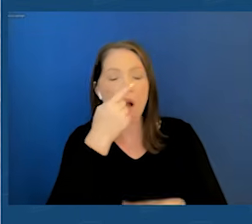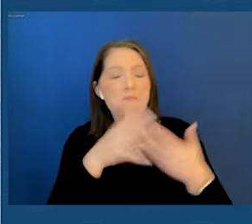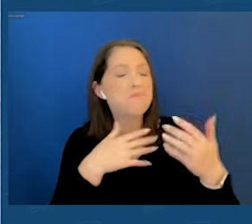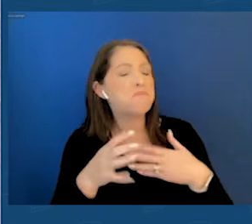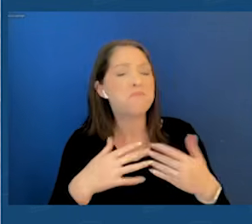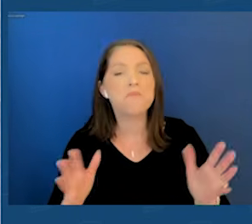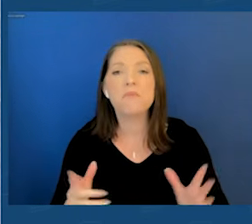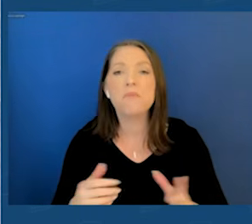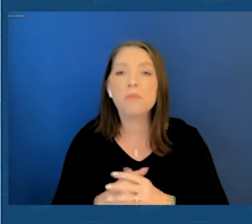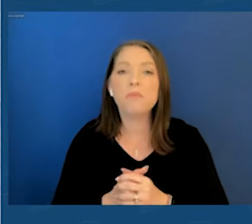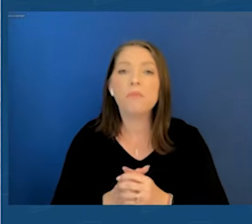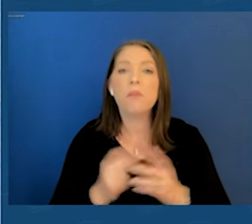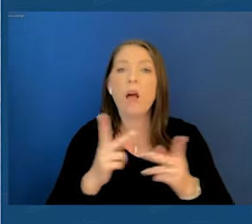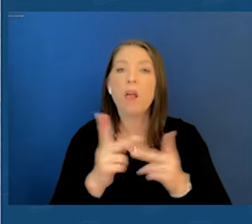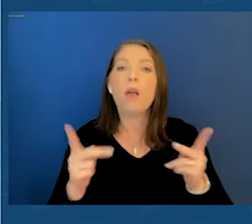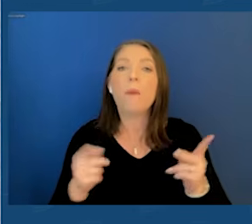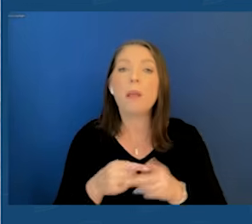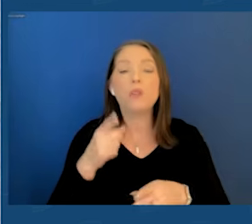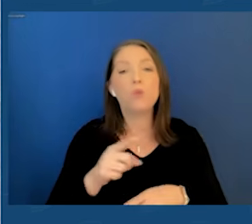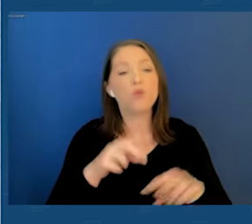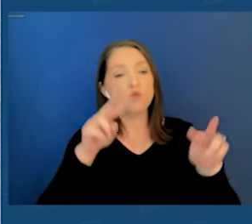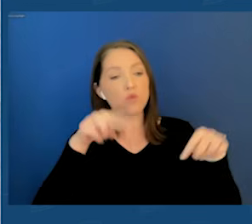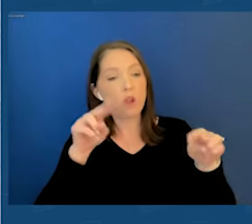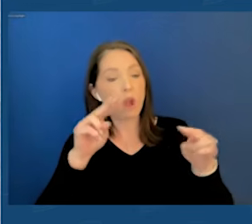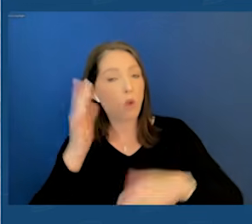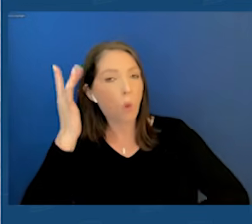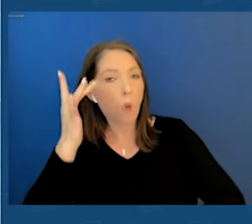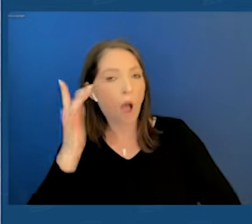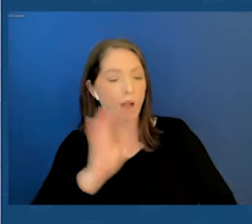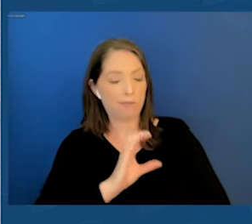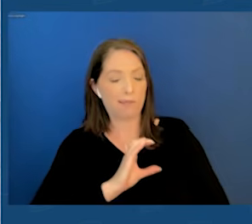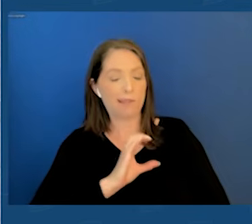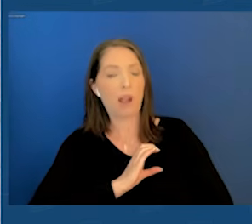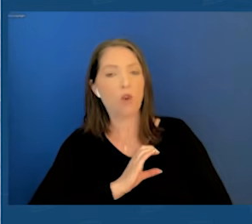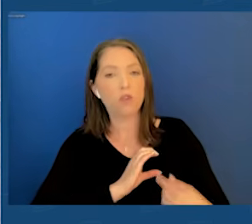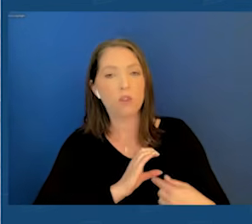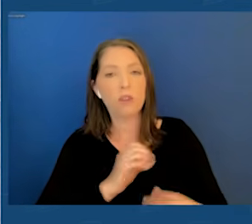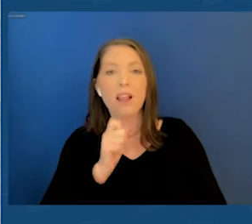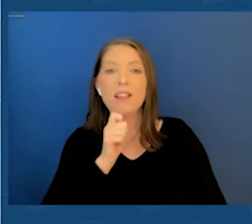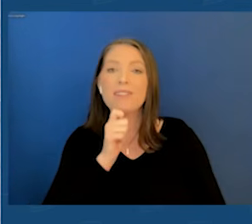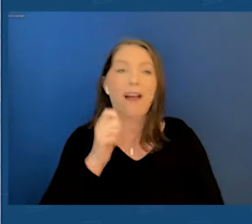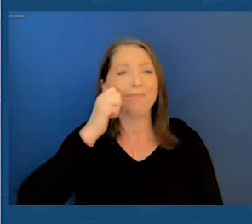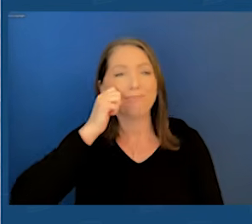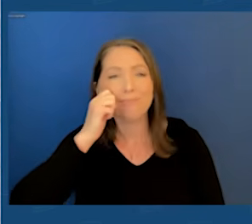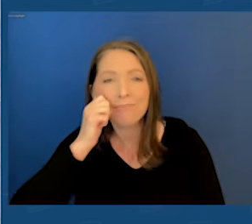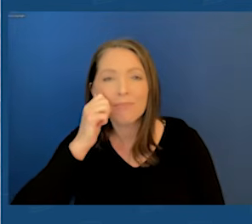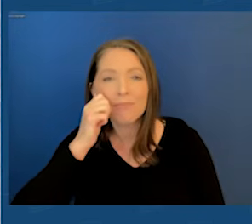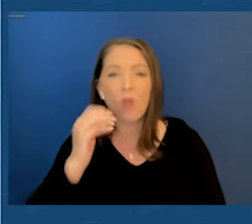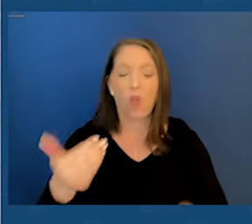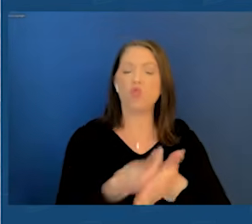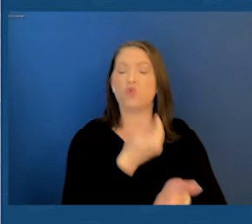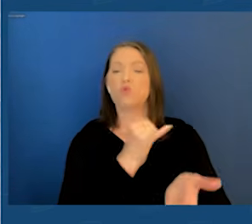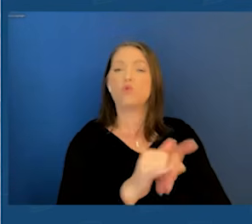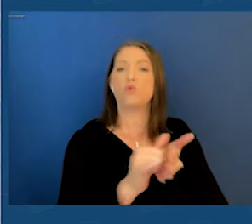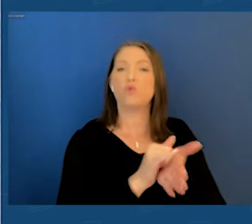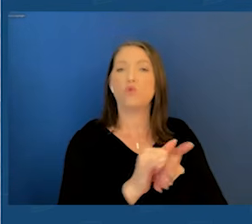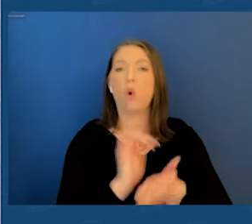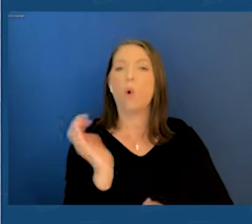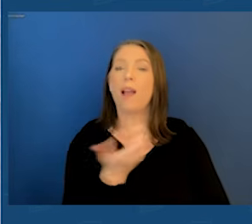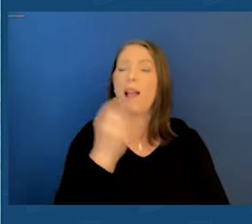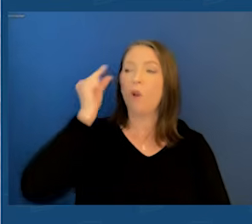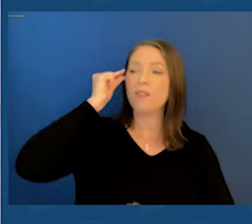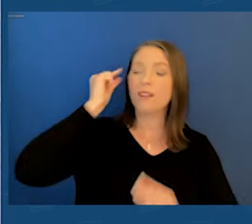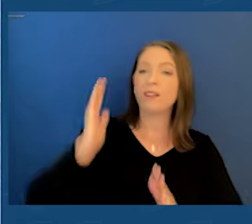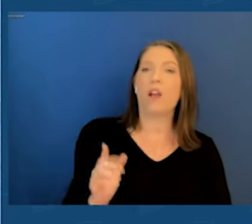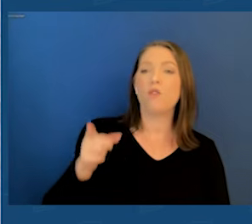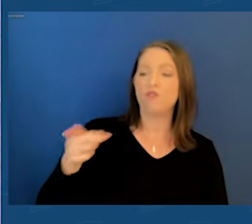by the content of your character and not by your melanin. The new New York that our governor has been bold